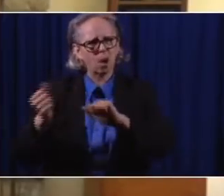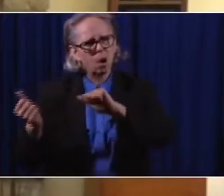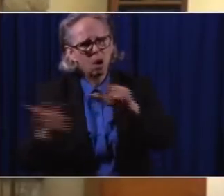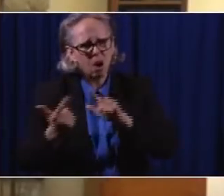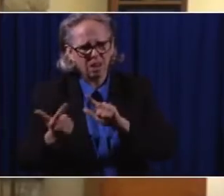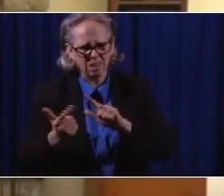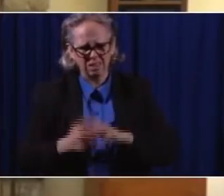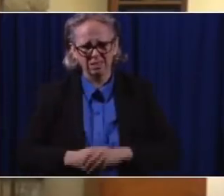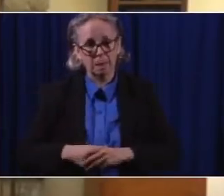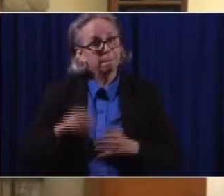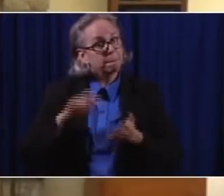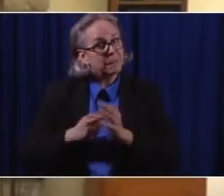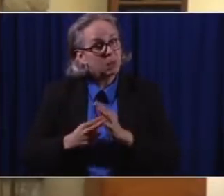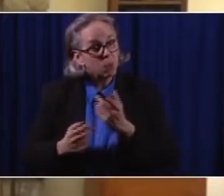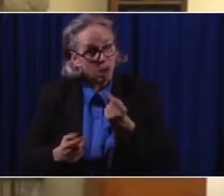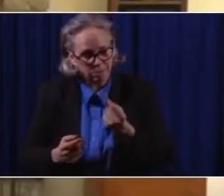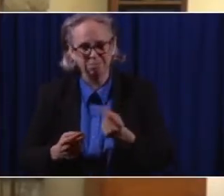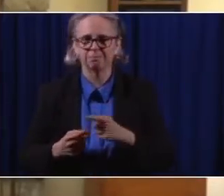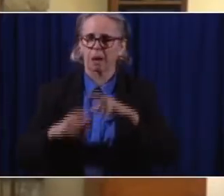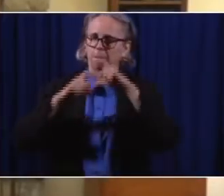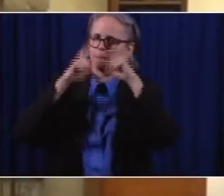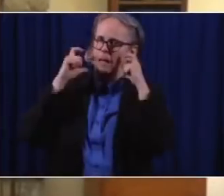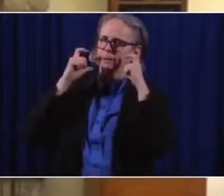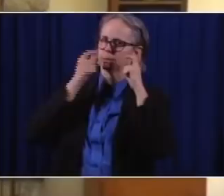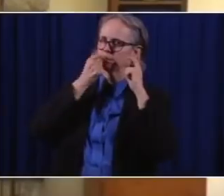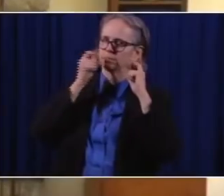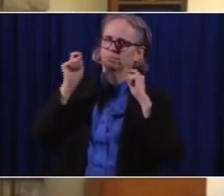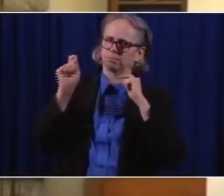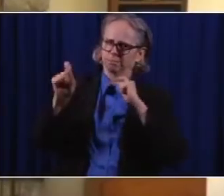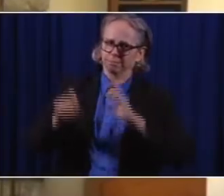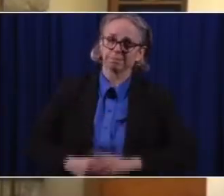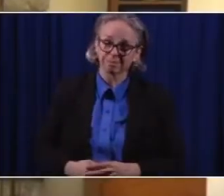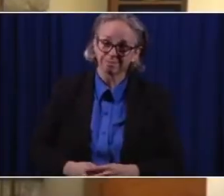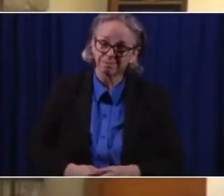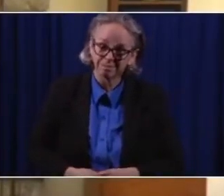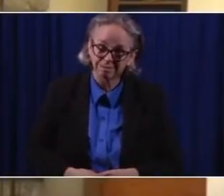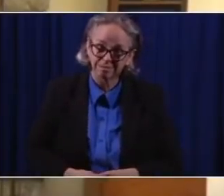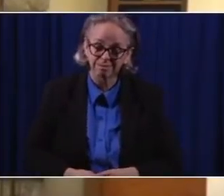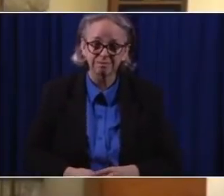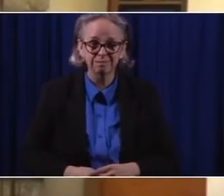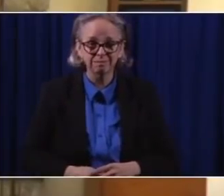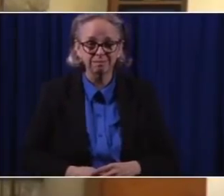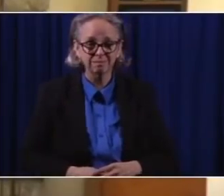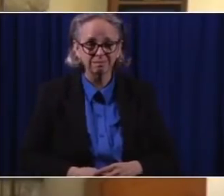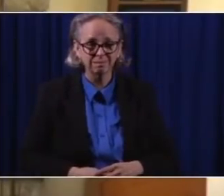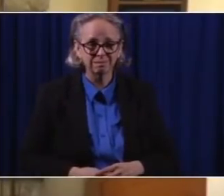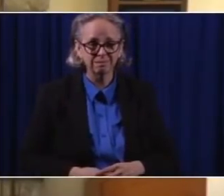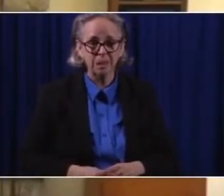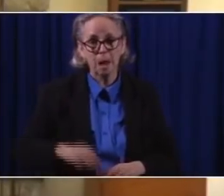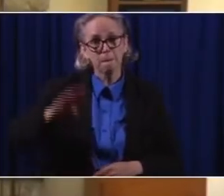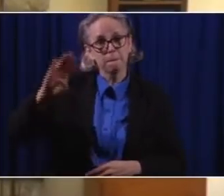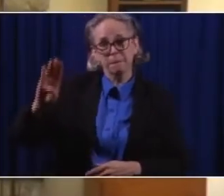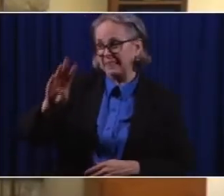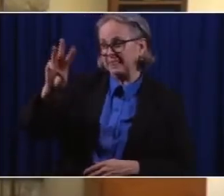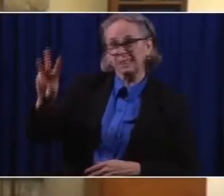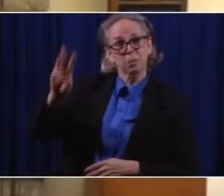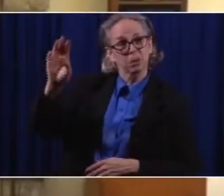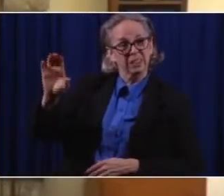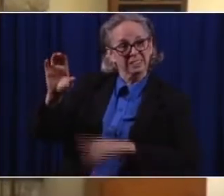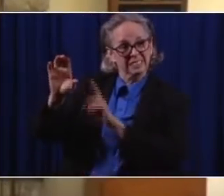that safe environment. We anticipate they're there to help and to